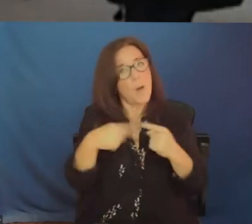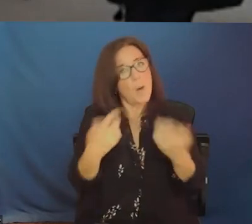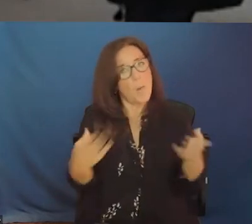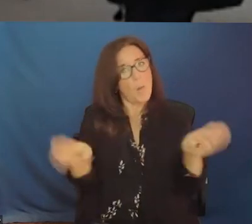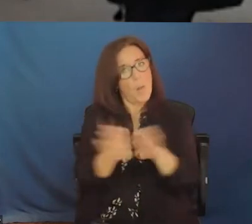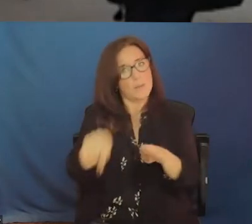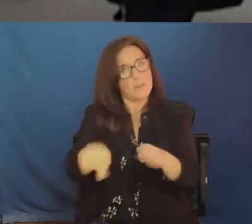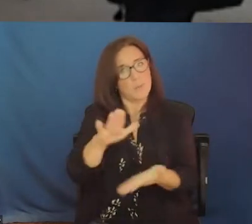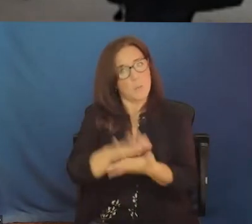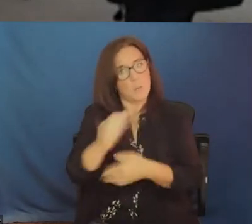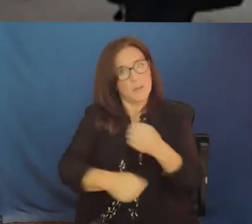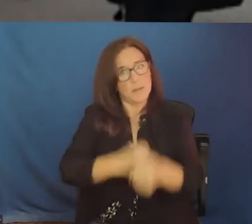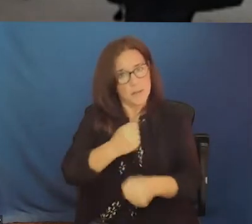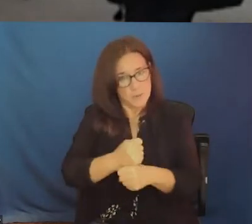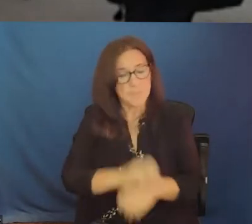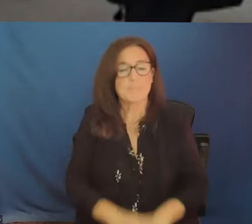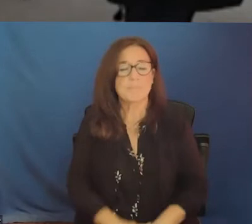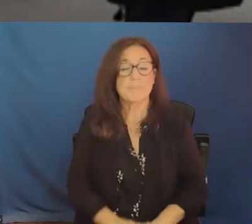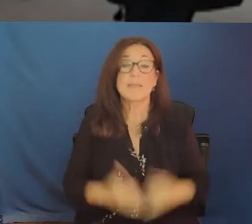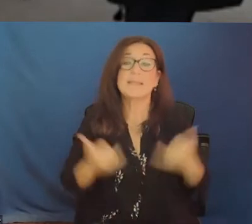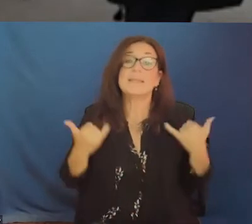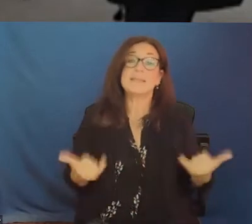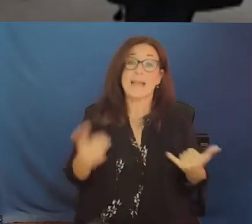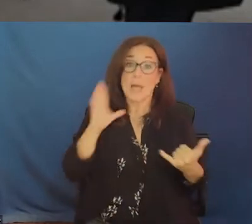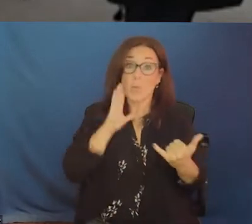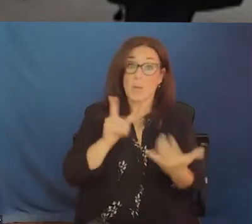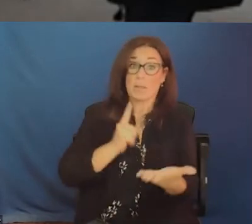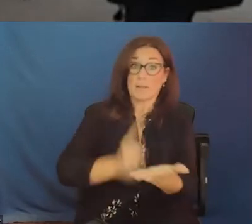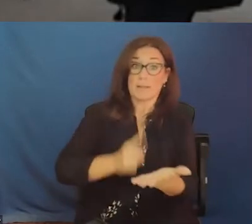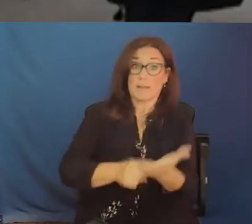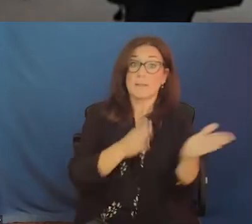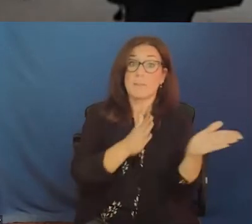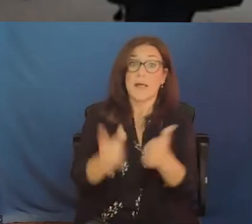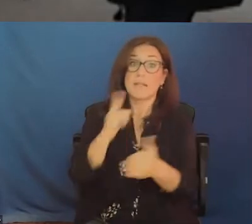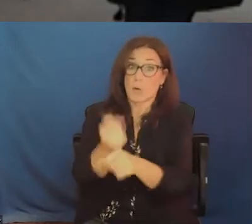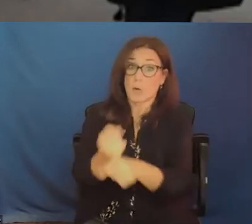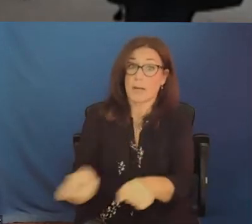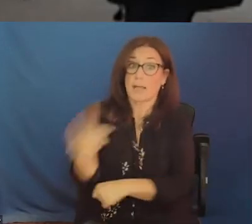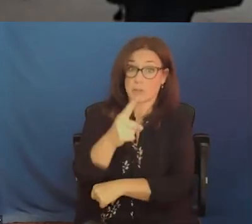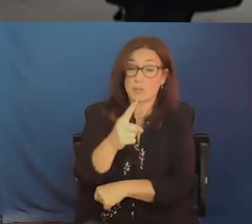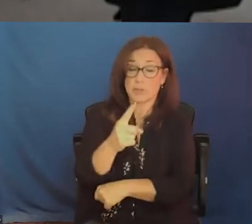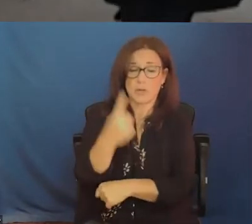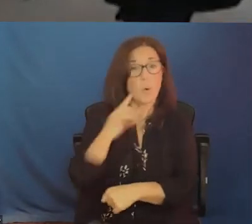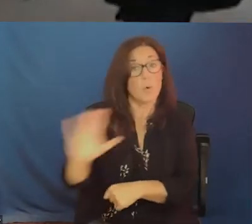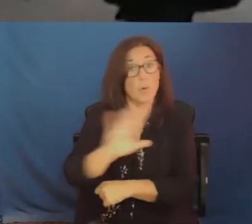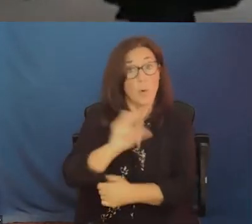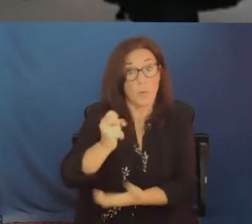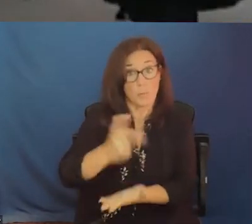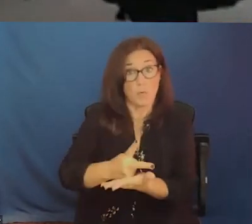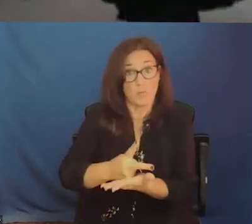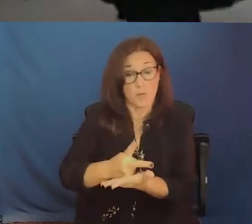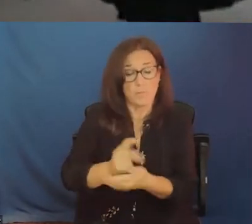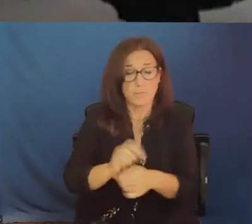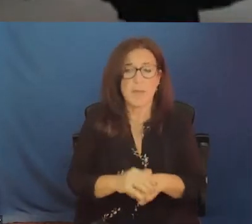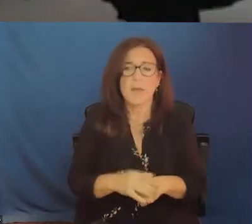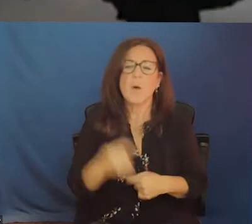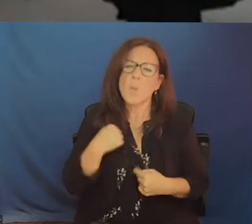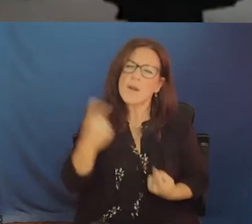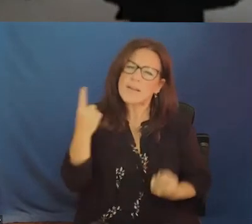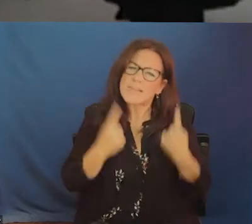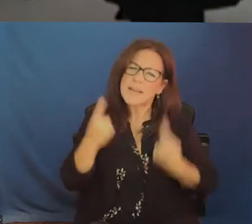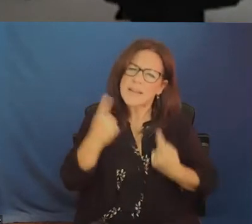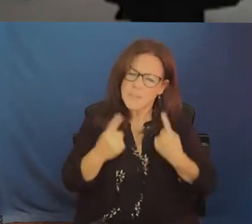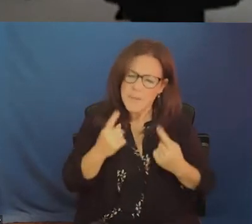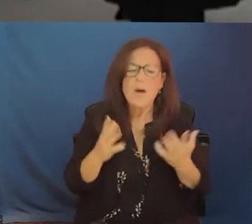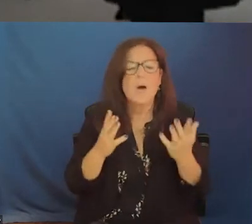Today, we'll be bringing forward plans for next year for your approval. We are asking you to considering allowing us to sidestep our usual